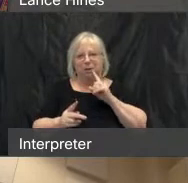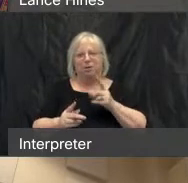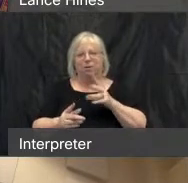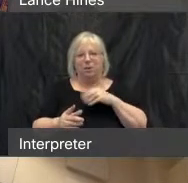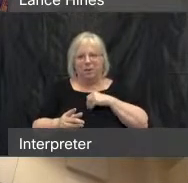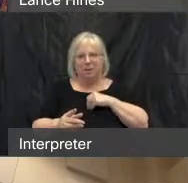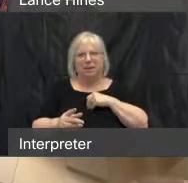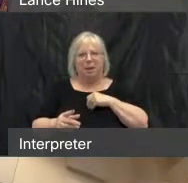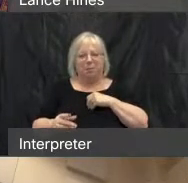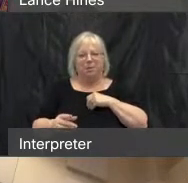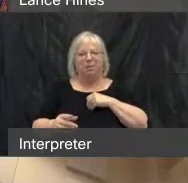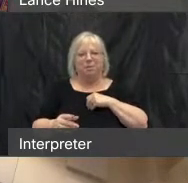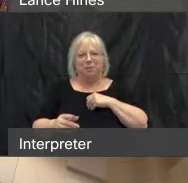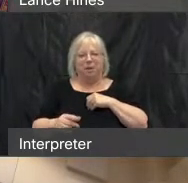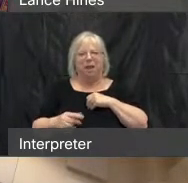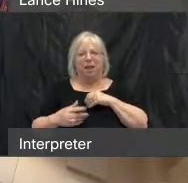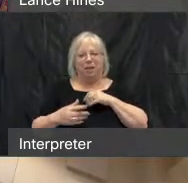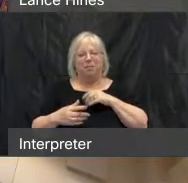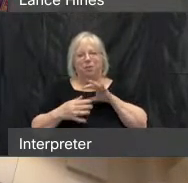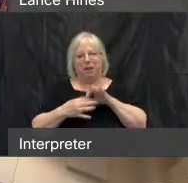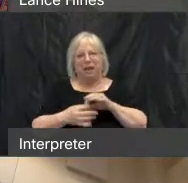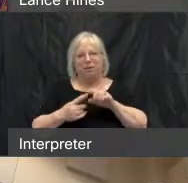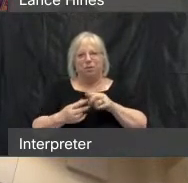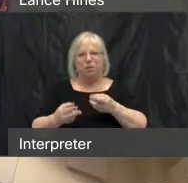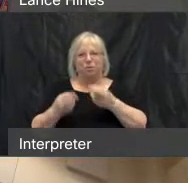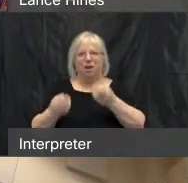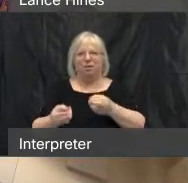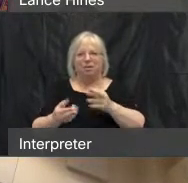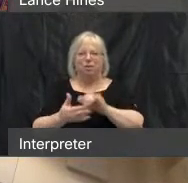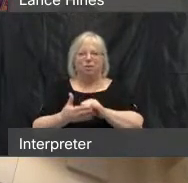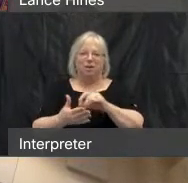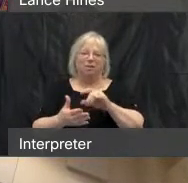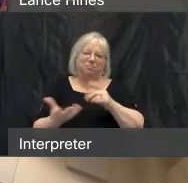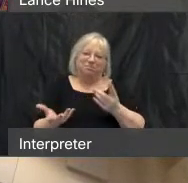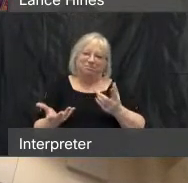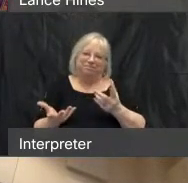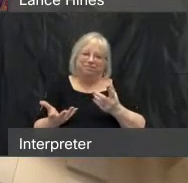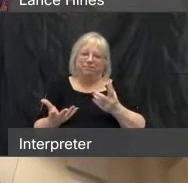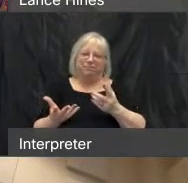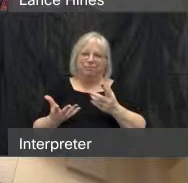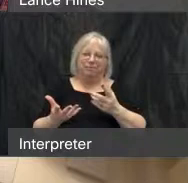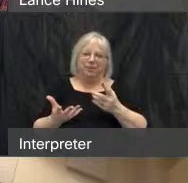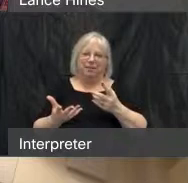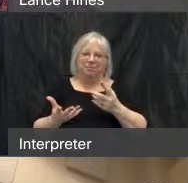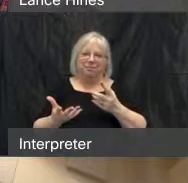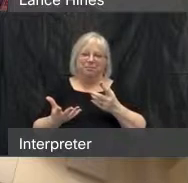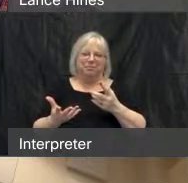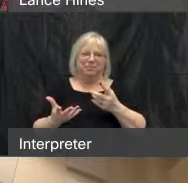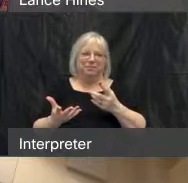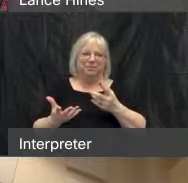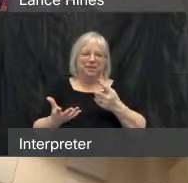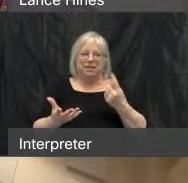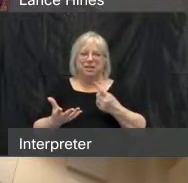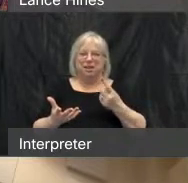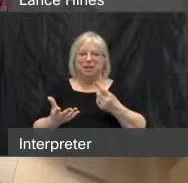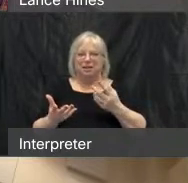when it comes to dealing with a resolution, which is just an intent, as I guess Director Richardson said.